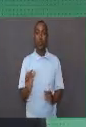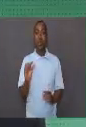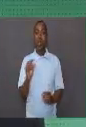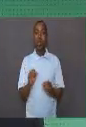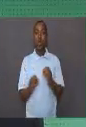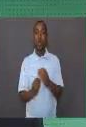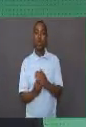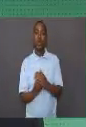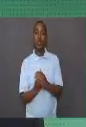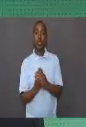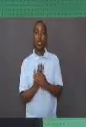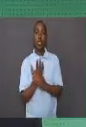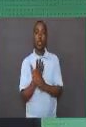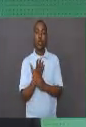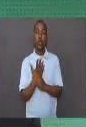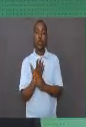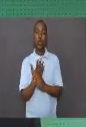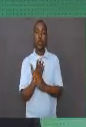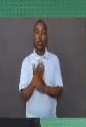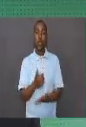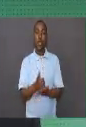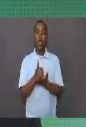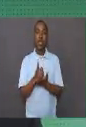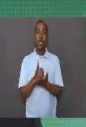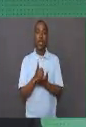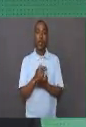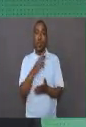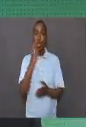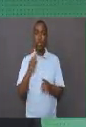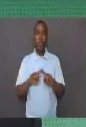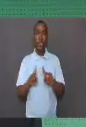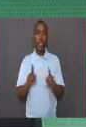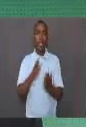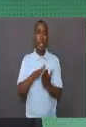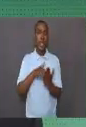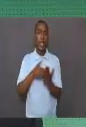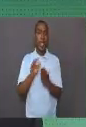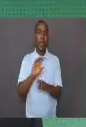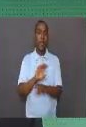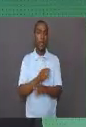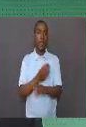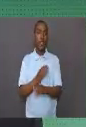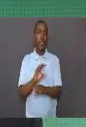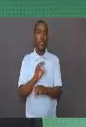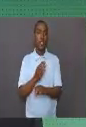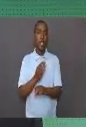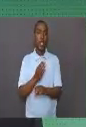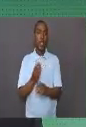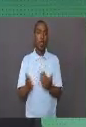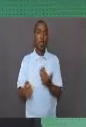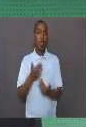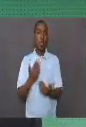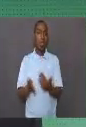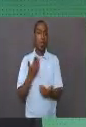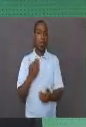growing microorganisms because the different colors of the cells make it